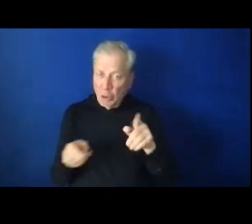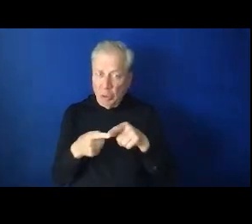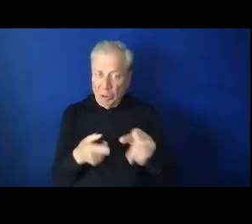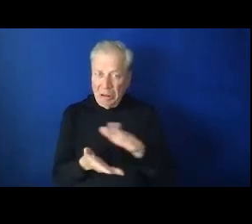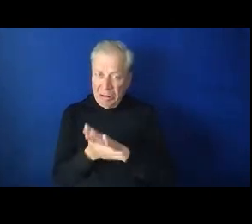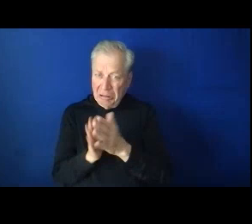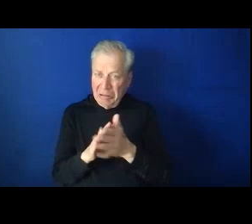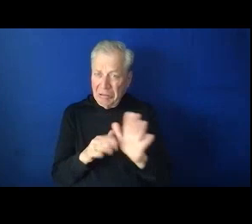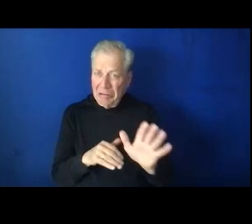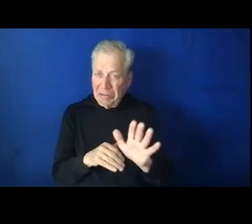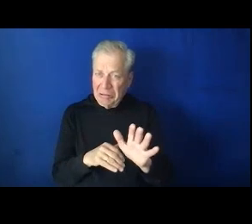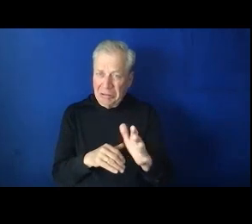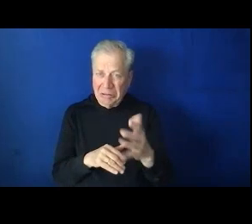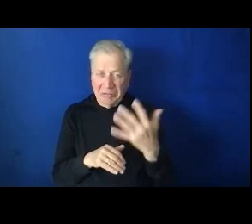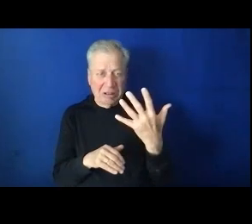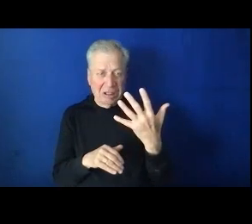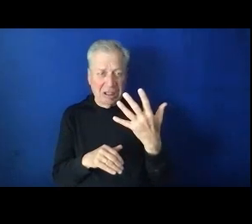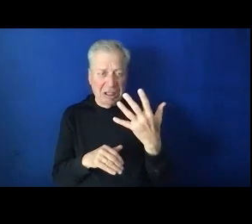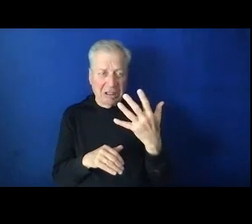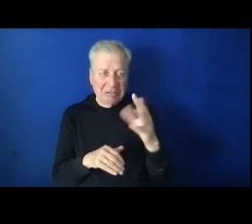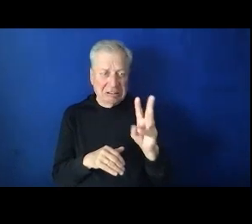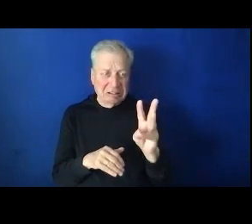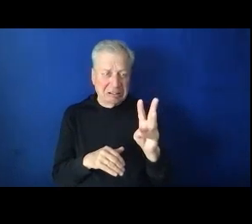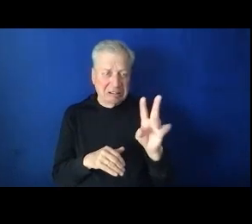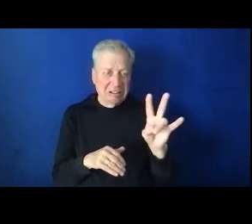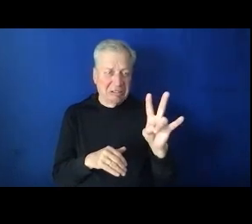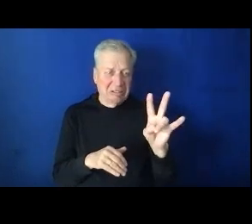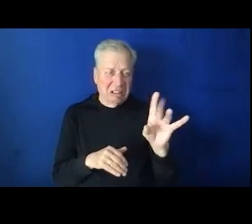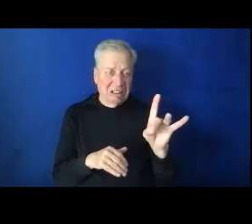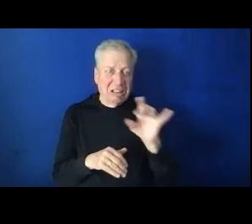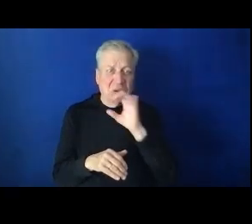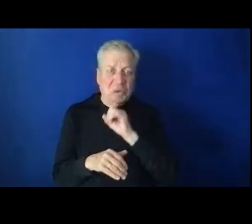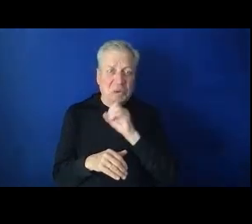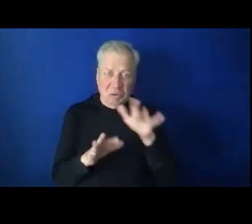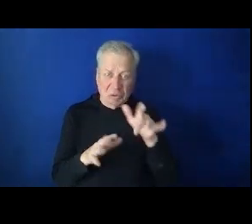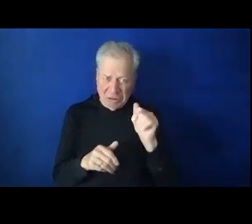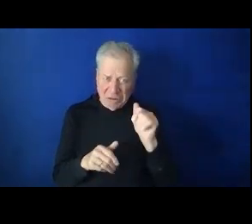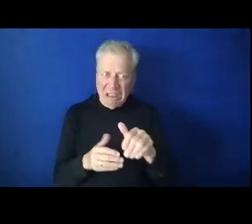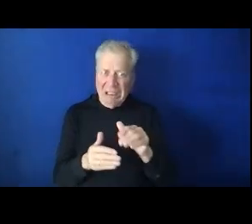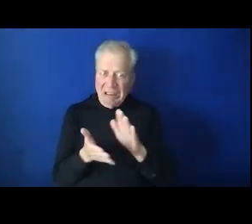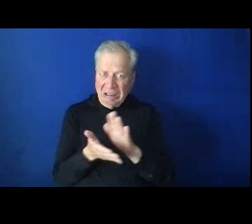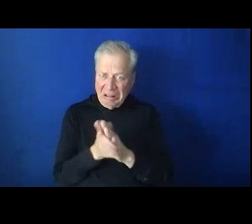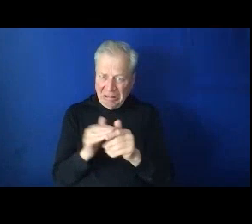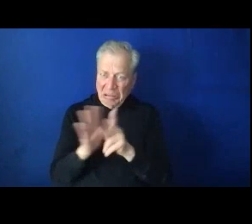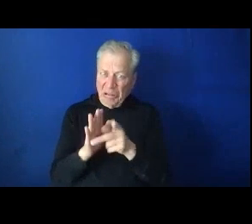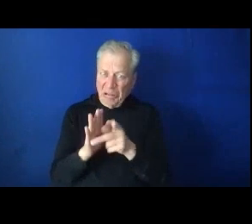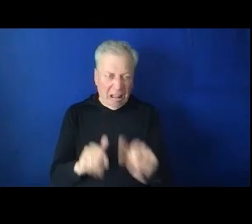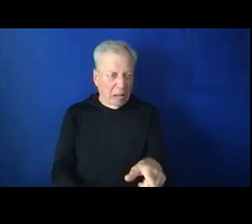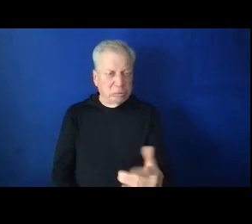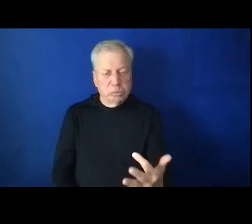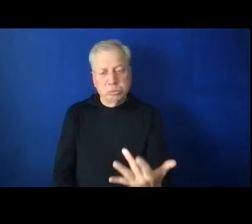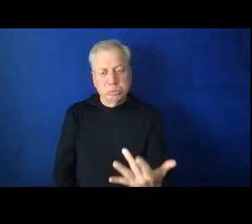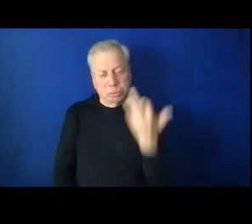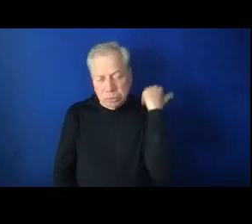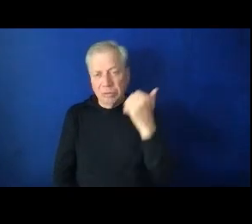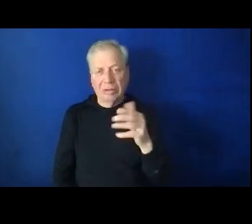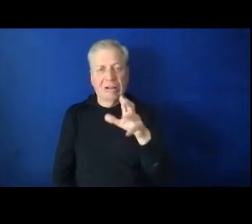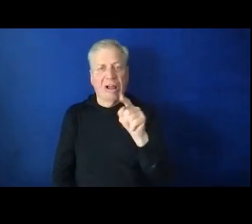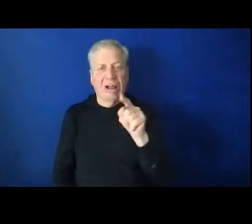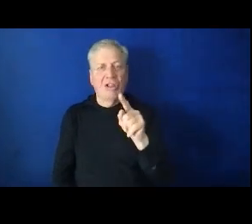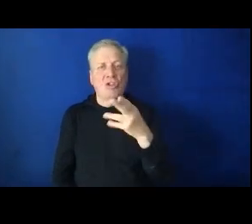class 5, 6, 7, 8, that's when they're the most predatory and can consume a ton of cutthroat trout. So we do not want